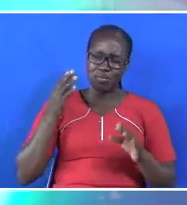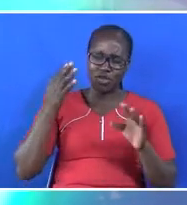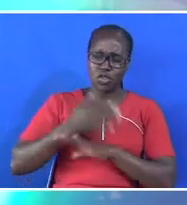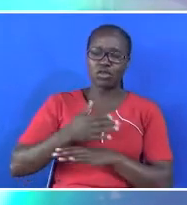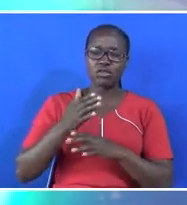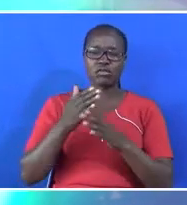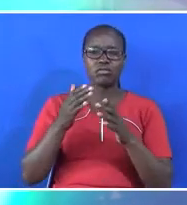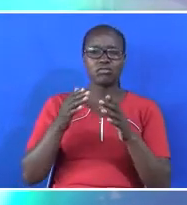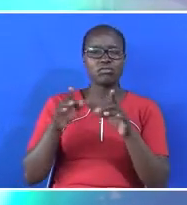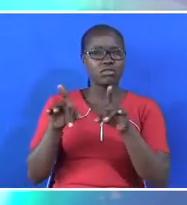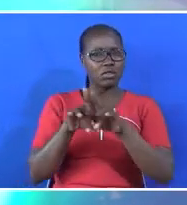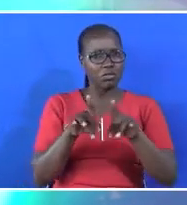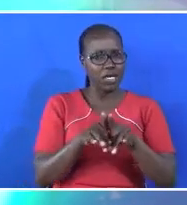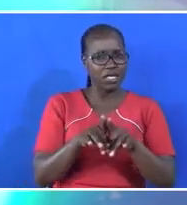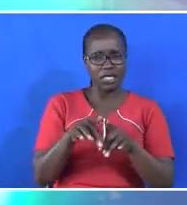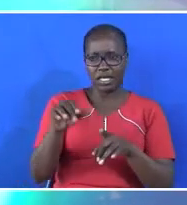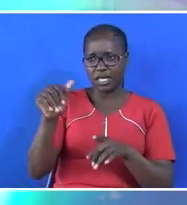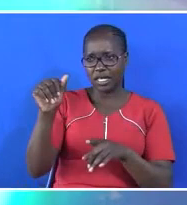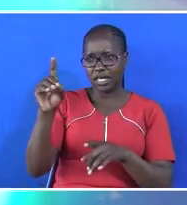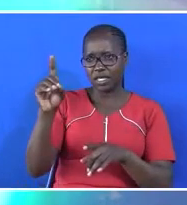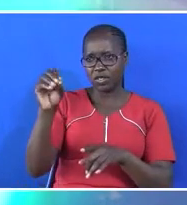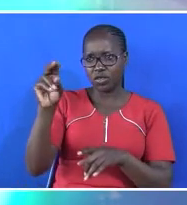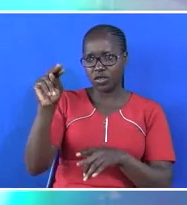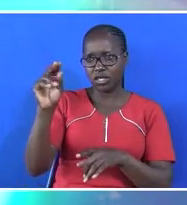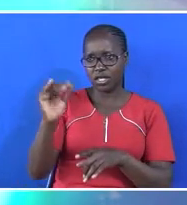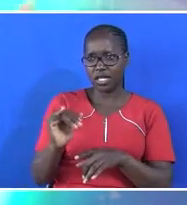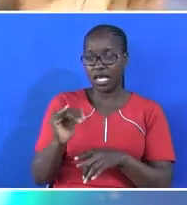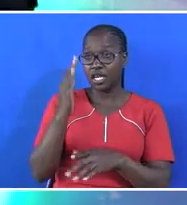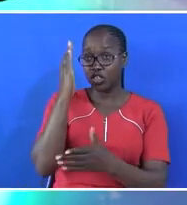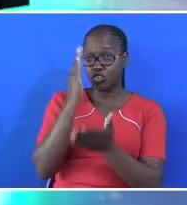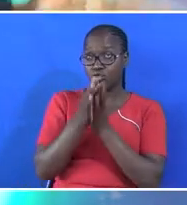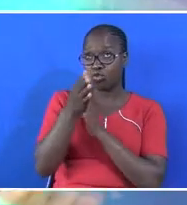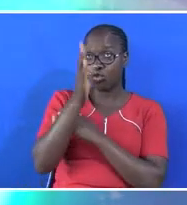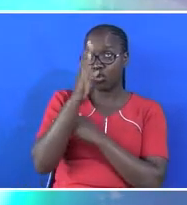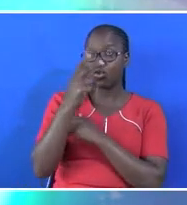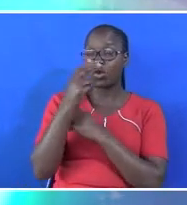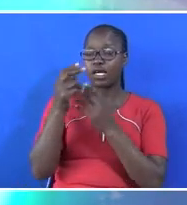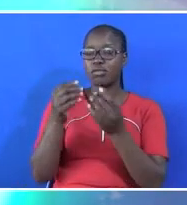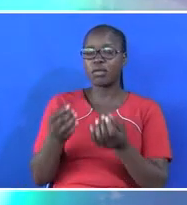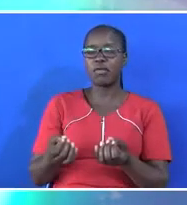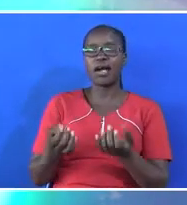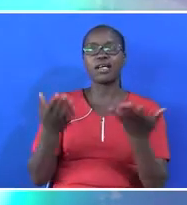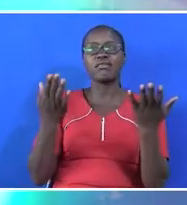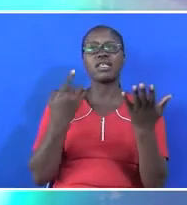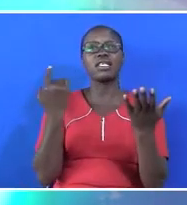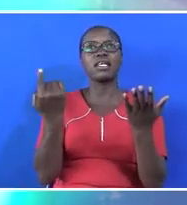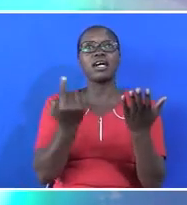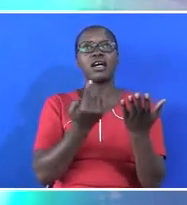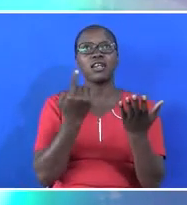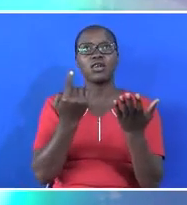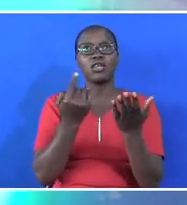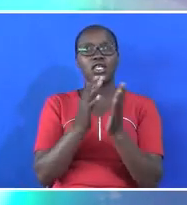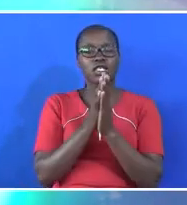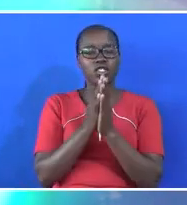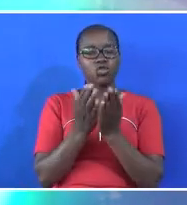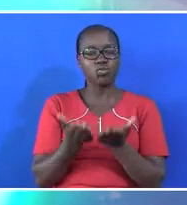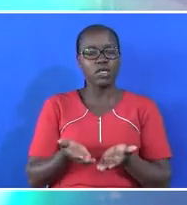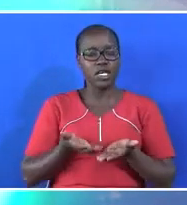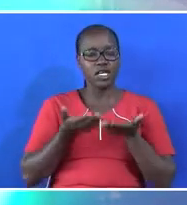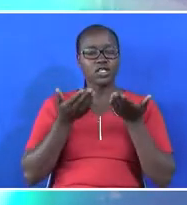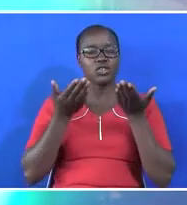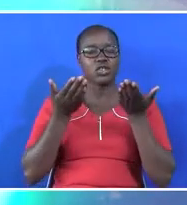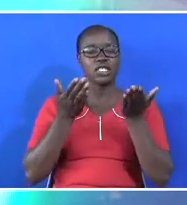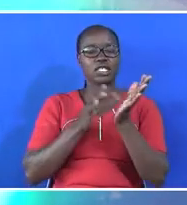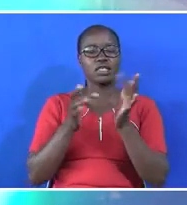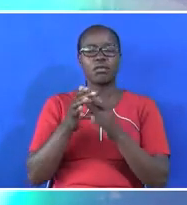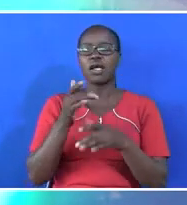Adonai, the one true God, the one who is to be magnified, and he alone is to be exalted. The